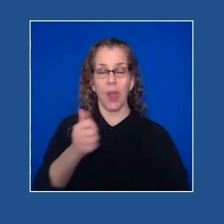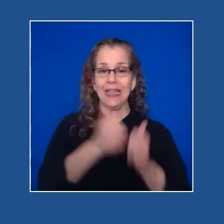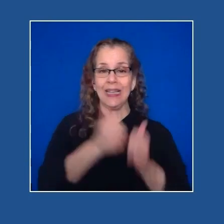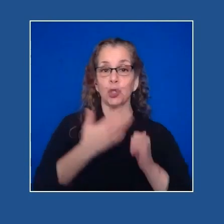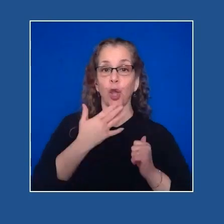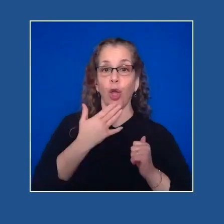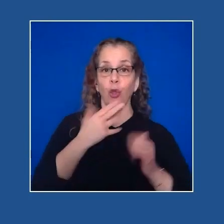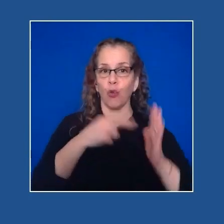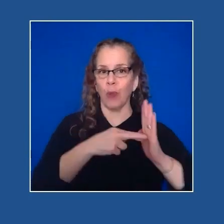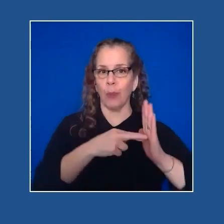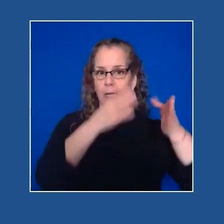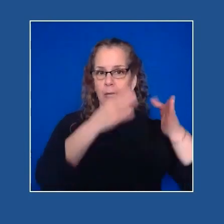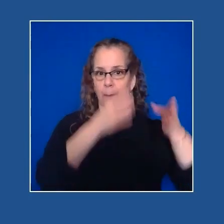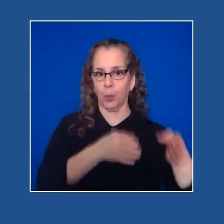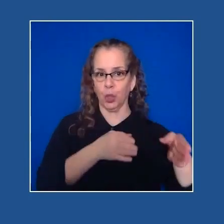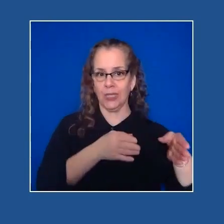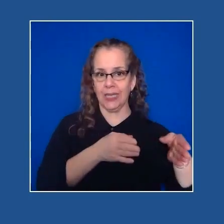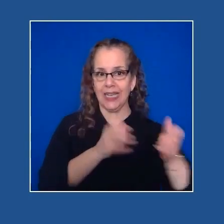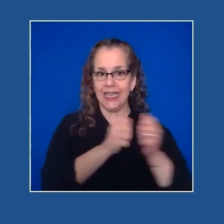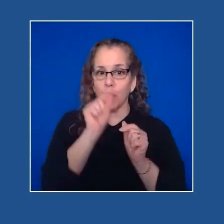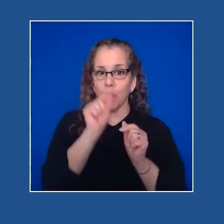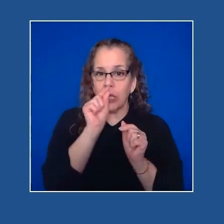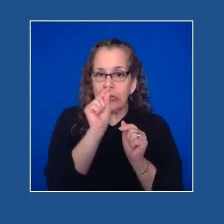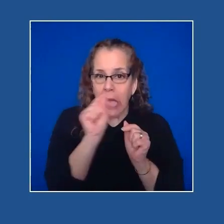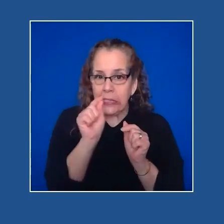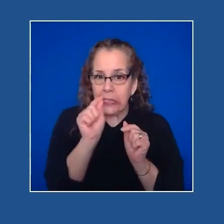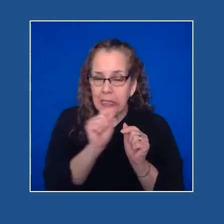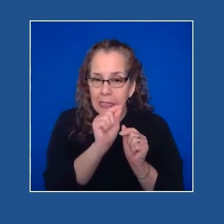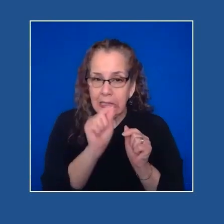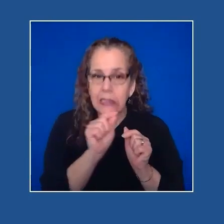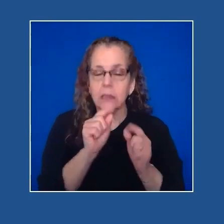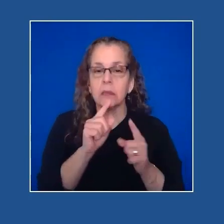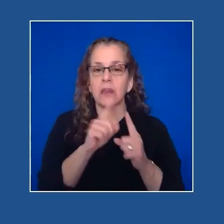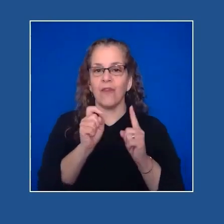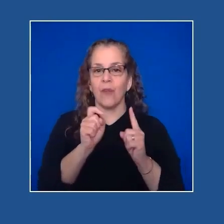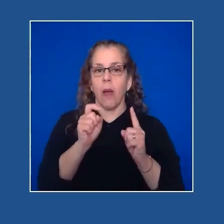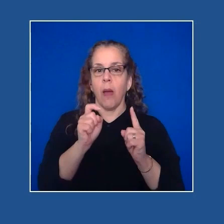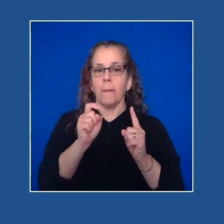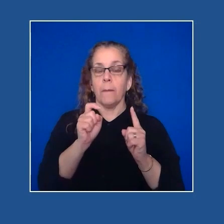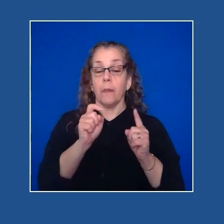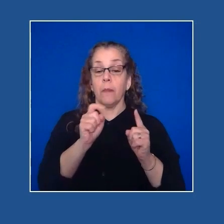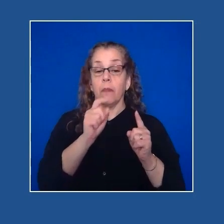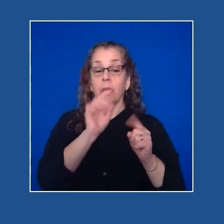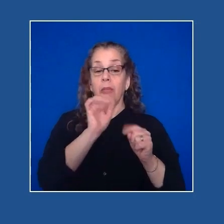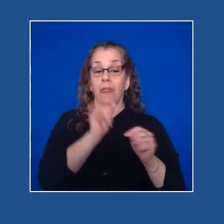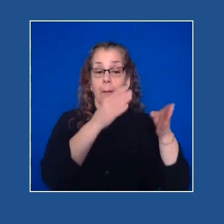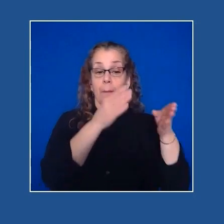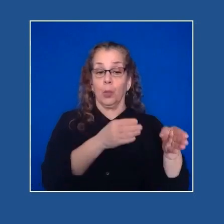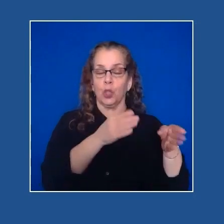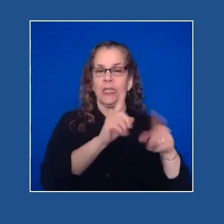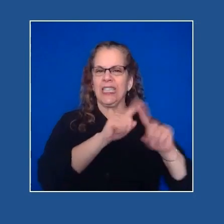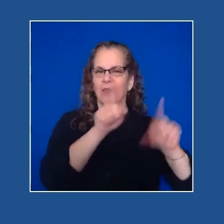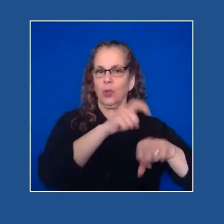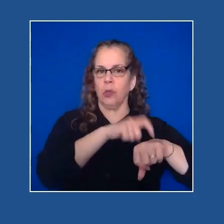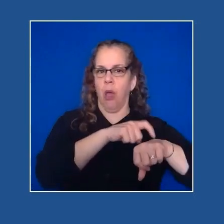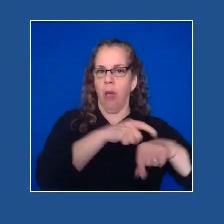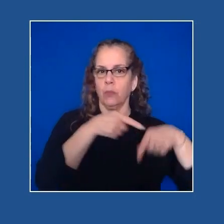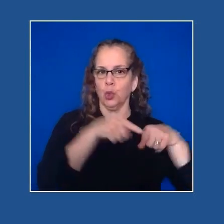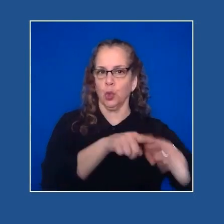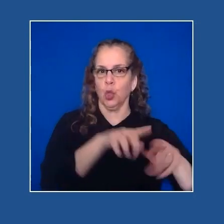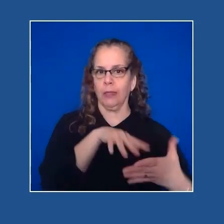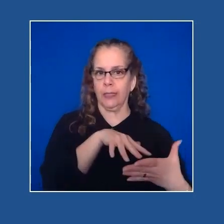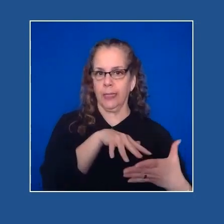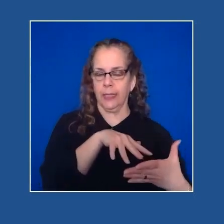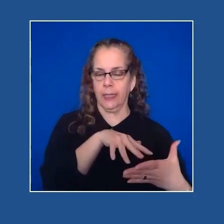person, and each small dot was a score from that person at different times throughout the study, between